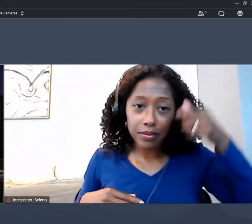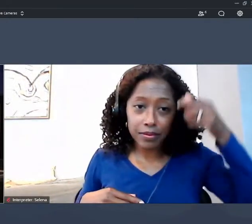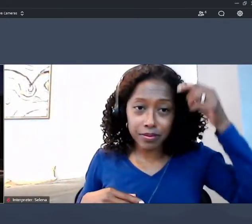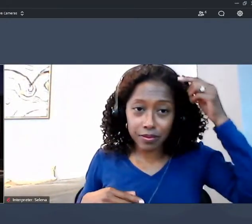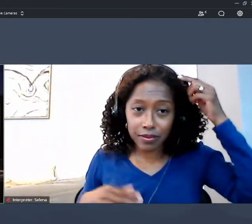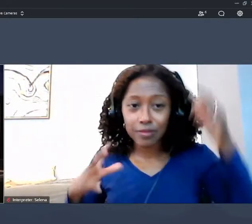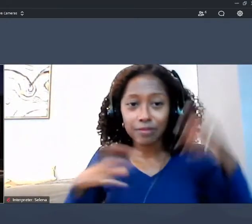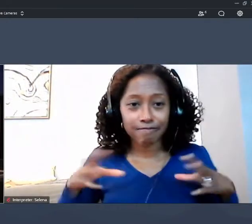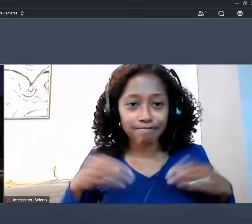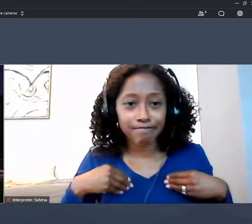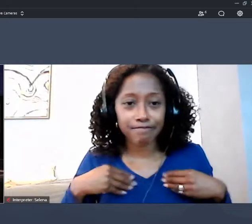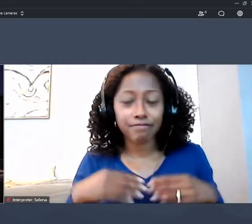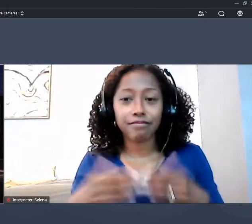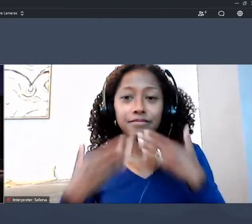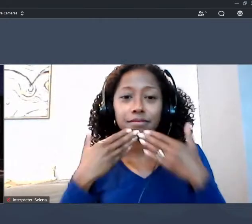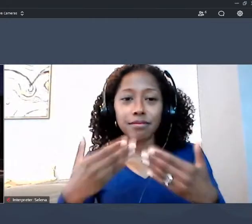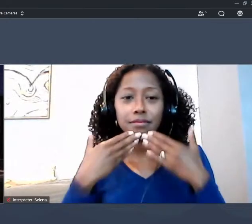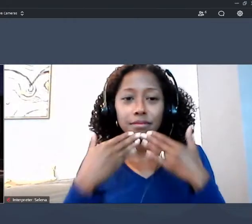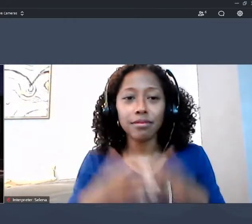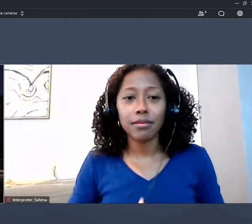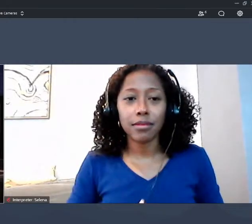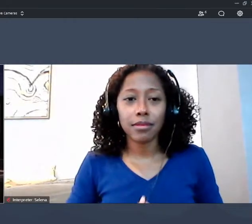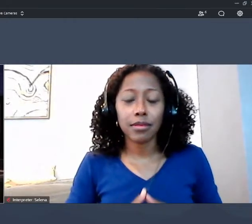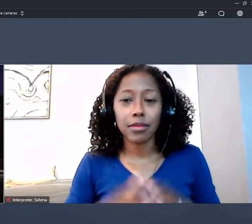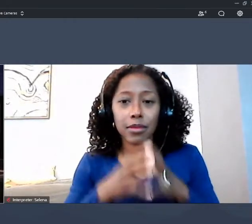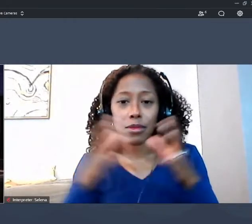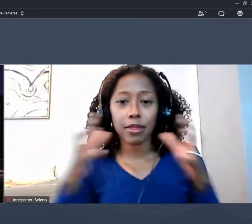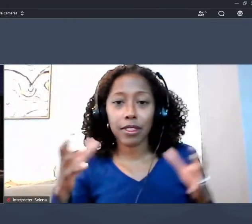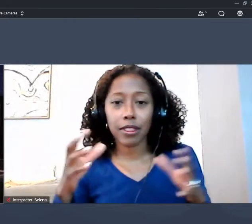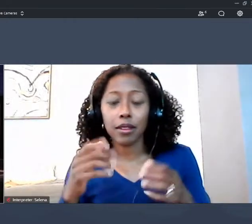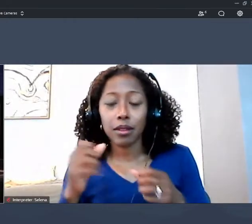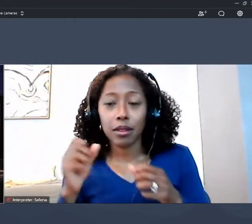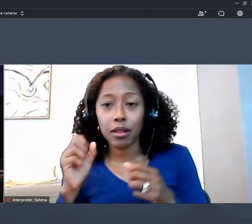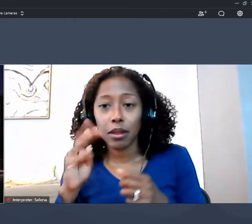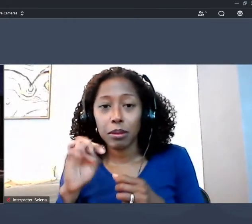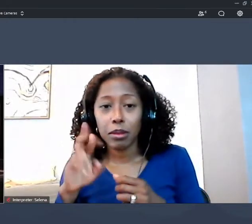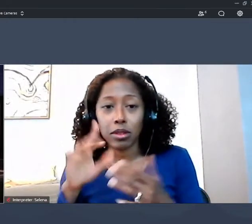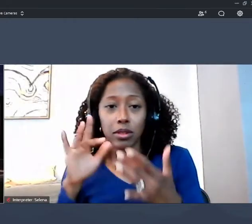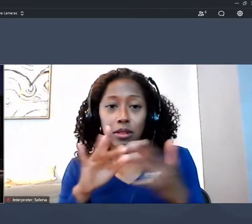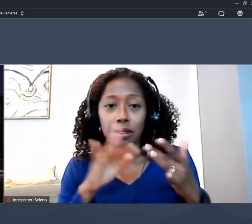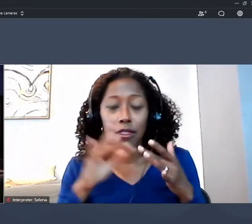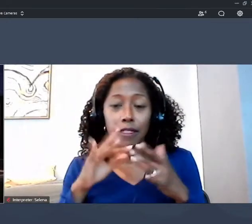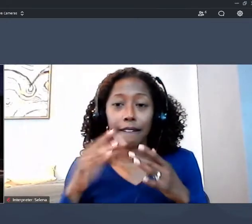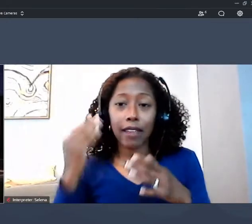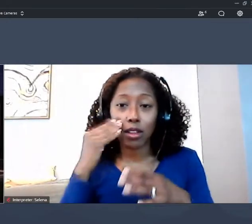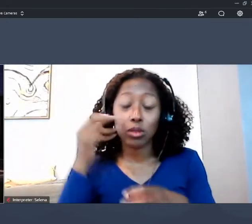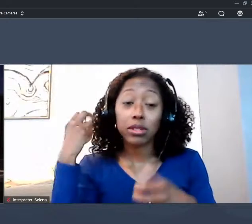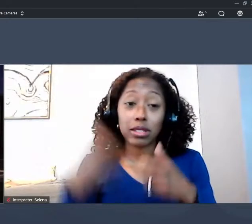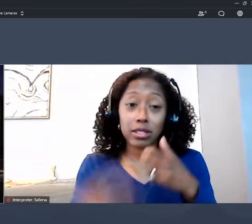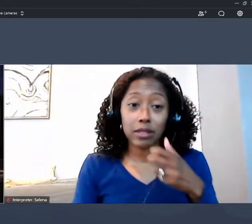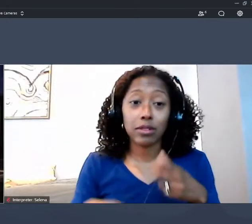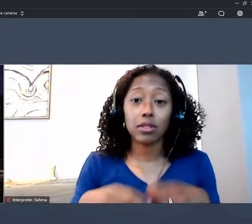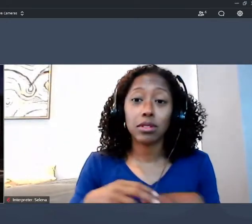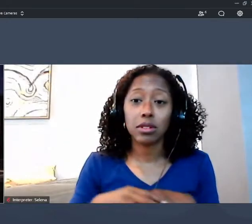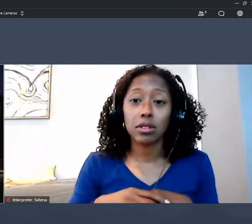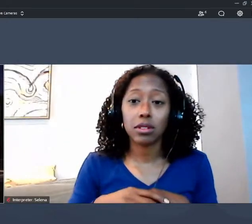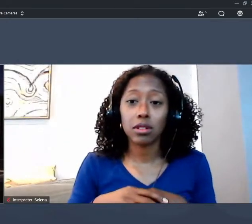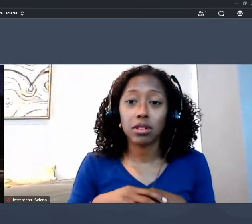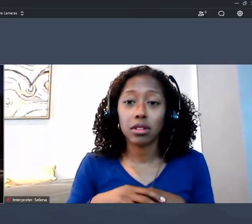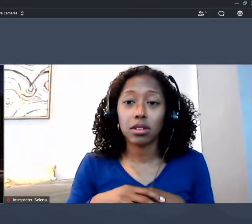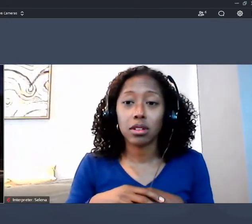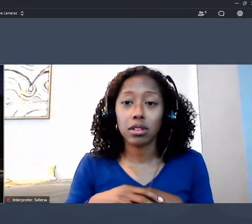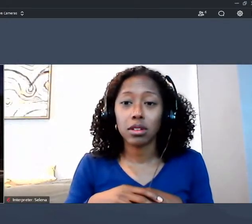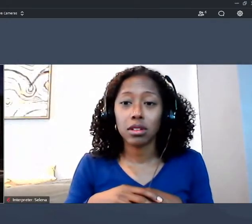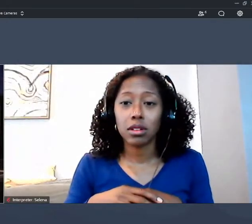there. Thank you so much. Mr. Connect, thank you for, I knew it would be a difficult task, and I guess you'll just have to come back